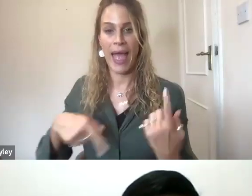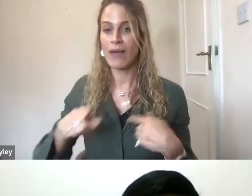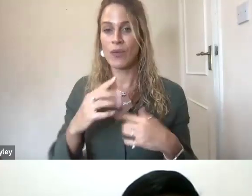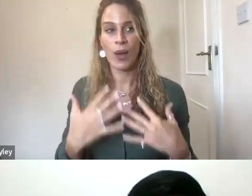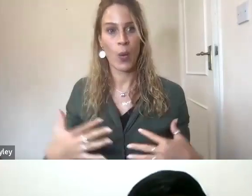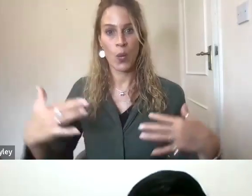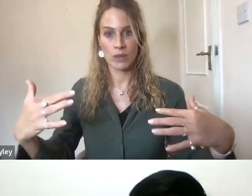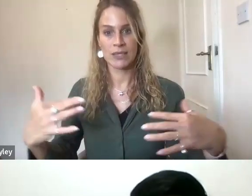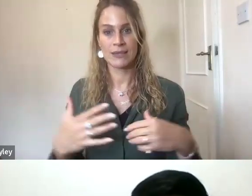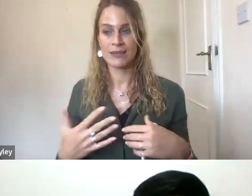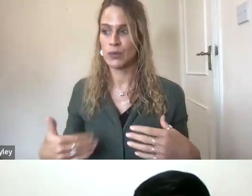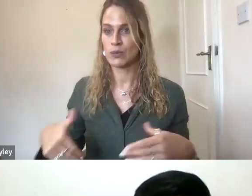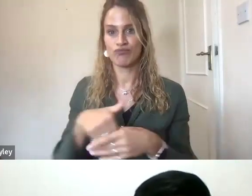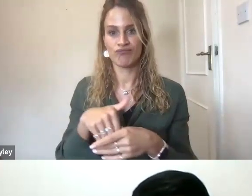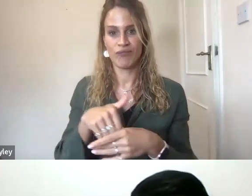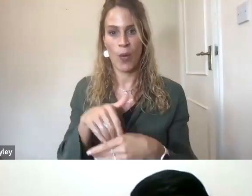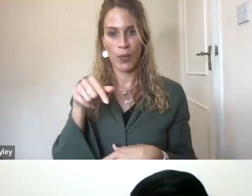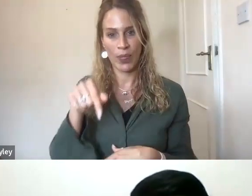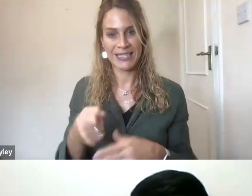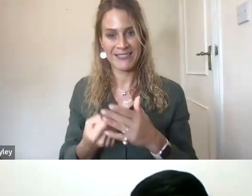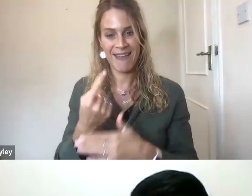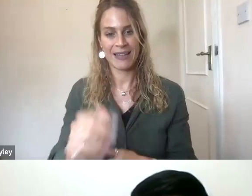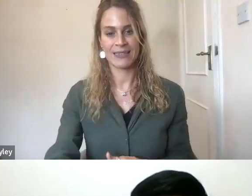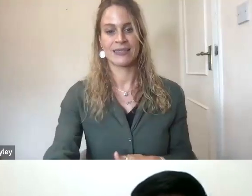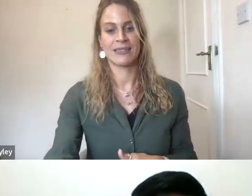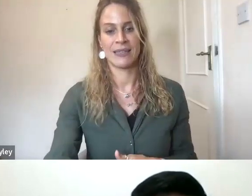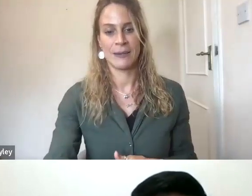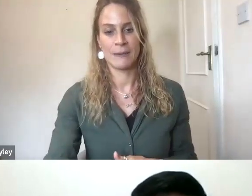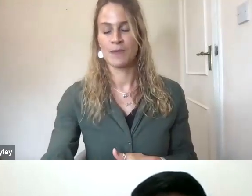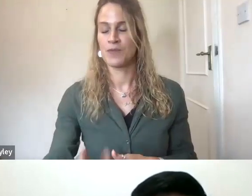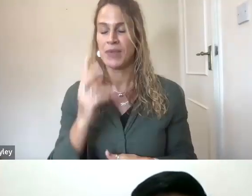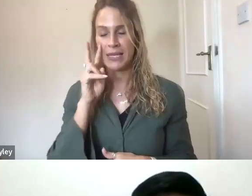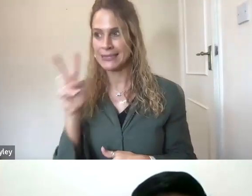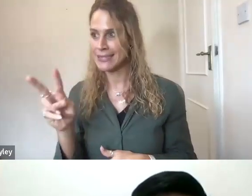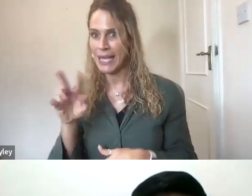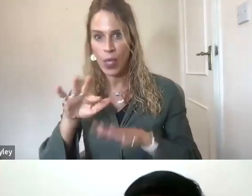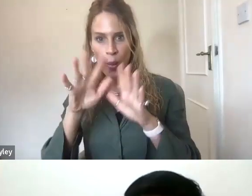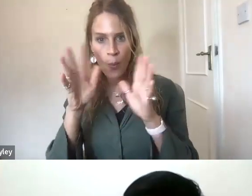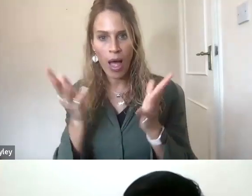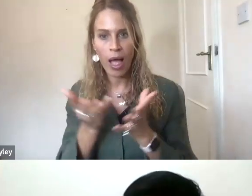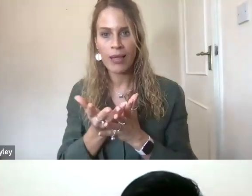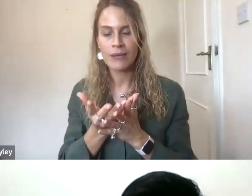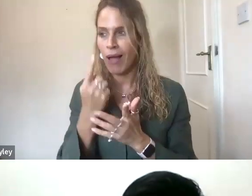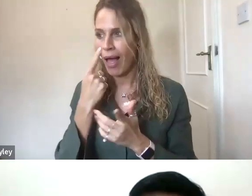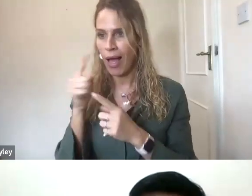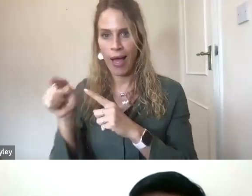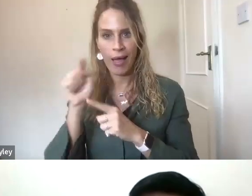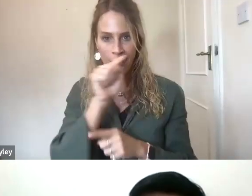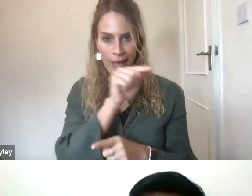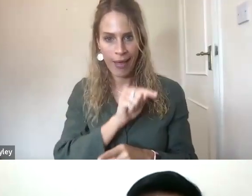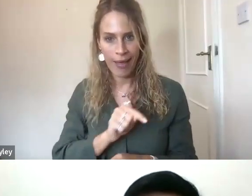audience who joined us today. We've got people I can see from around the world. It's always lovely